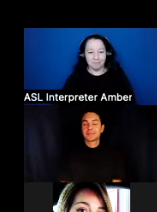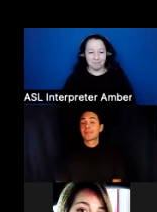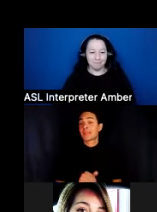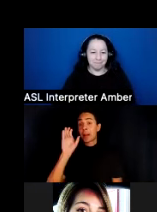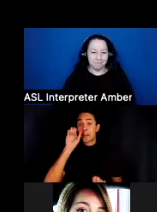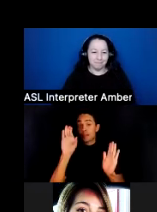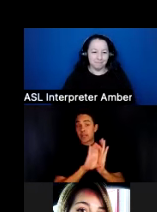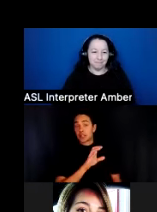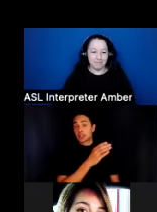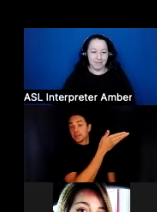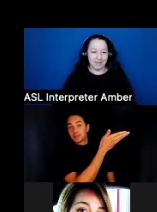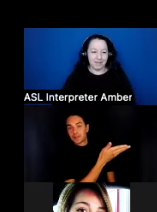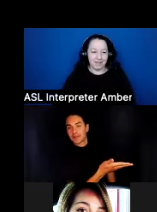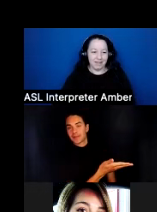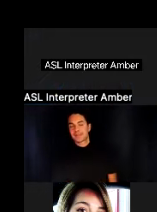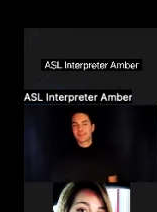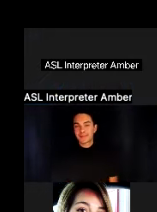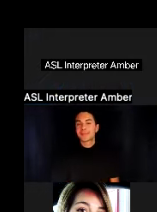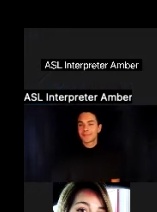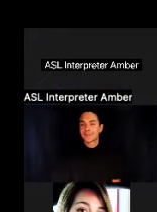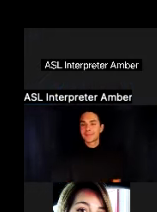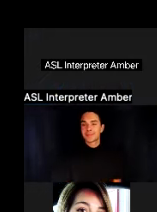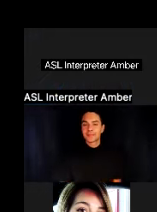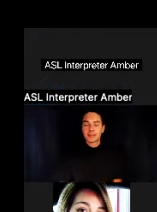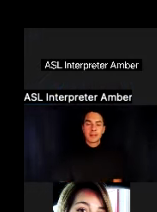Deb. Right, so